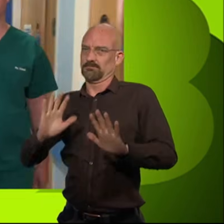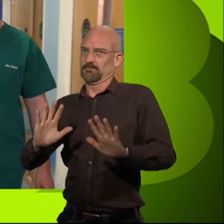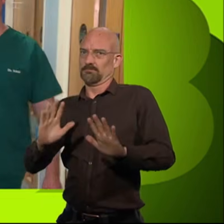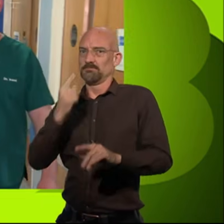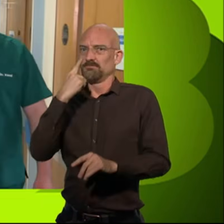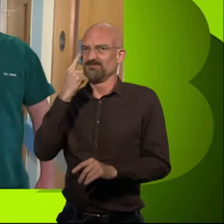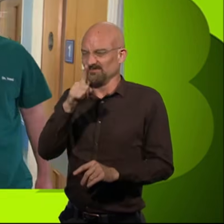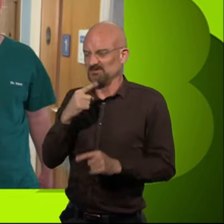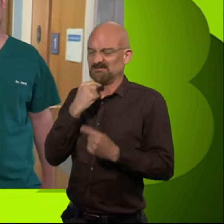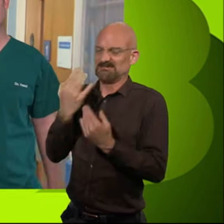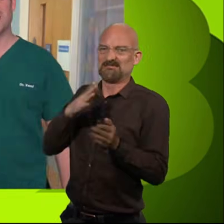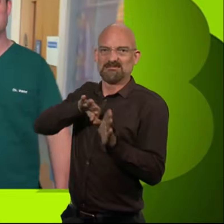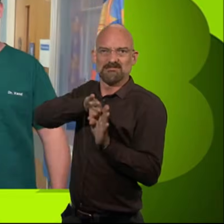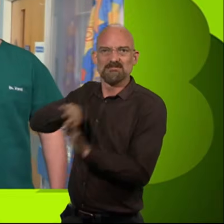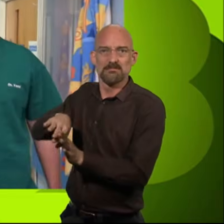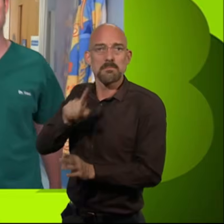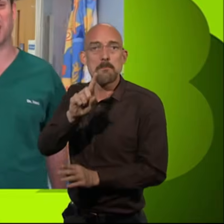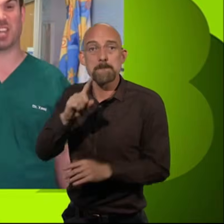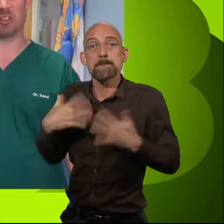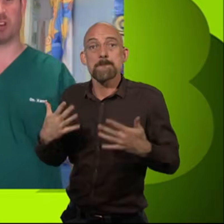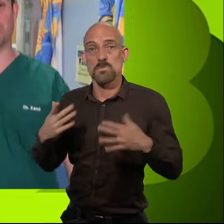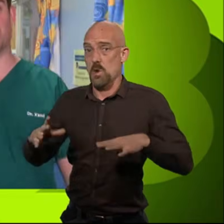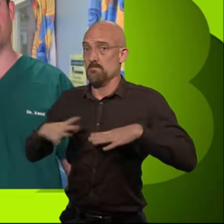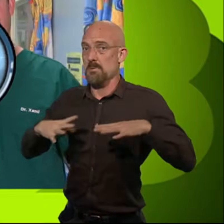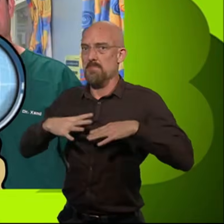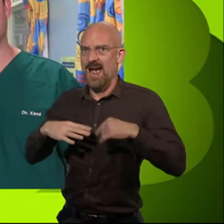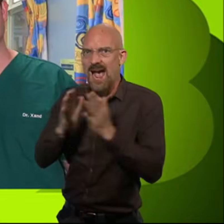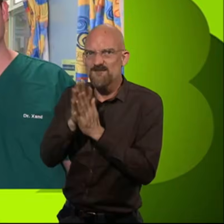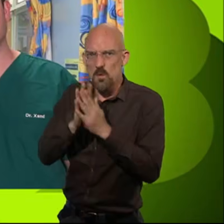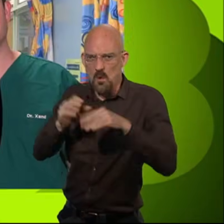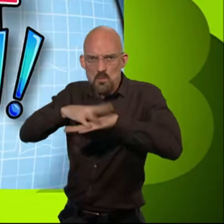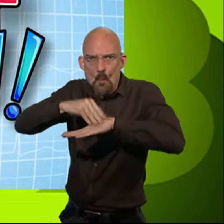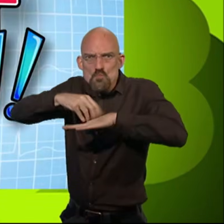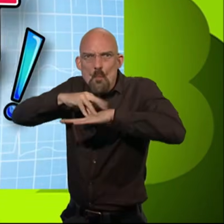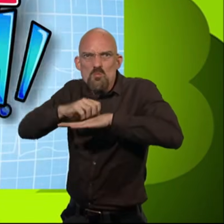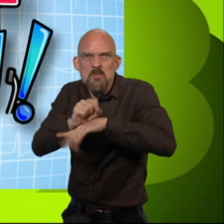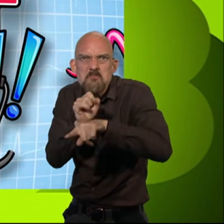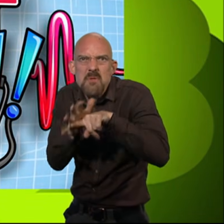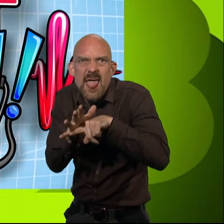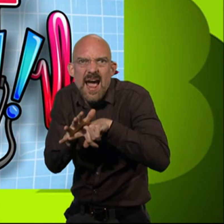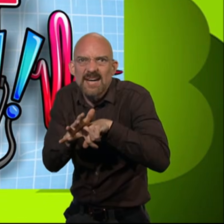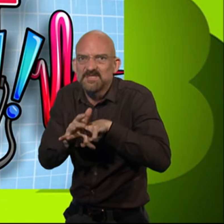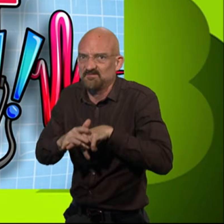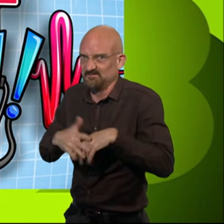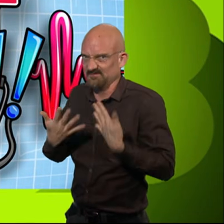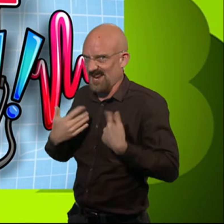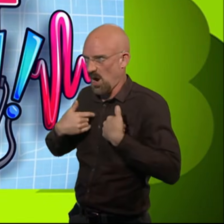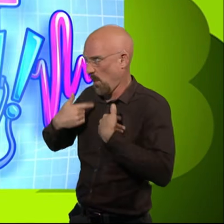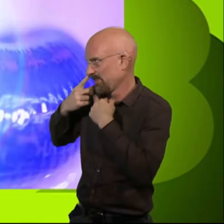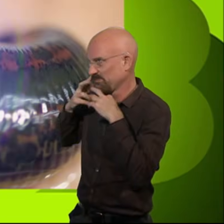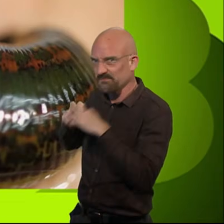you gross stuff. So prepare your eyes for blood-sucking gross stuff. This is Investigation Ouch.